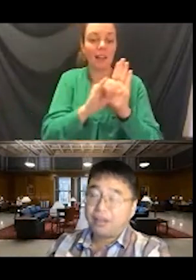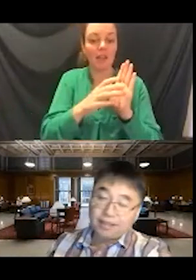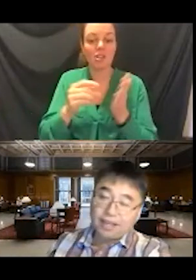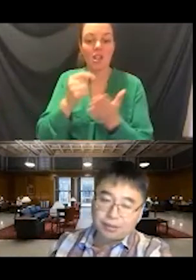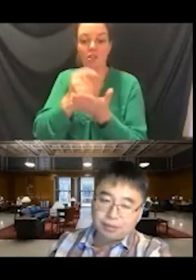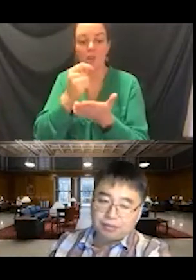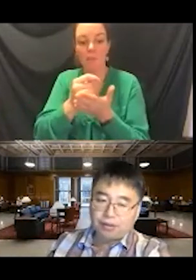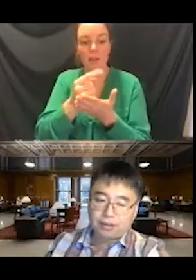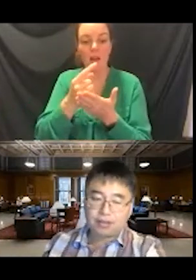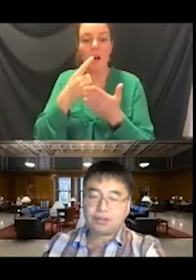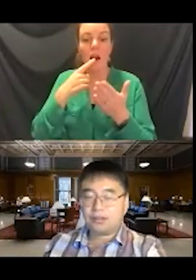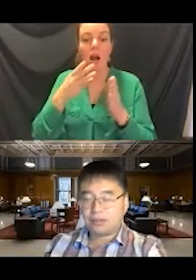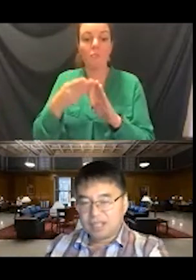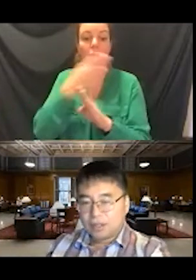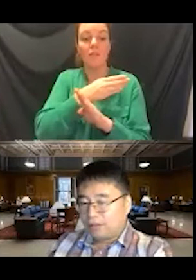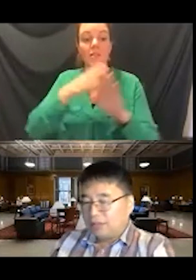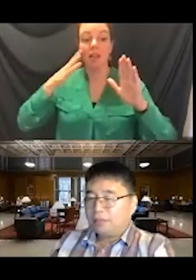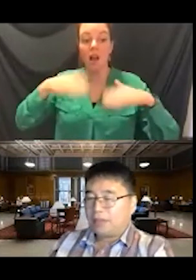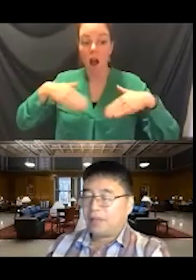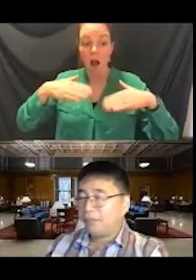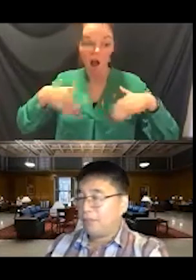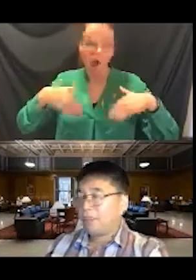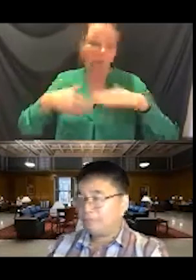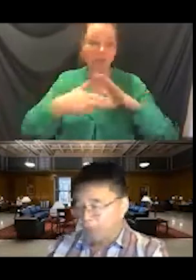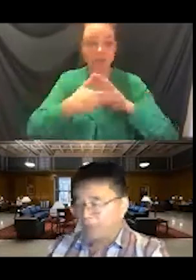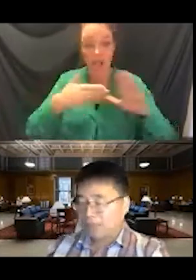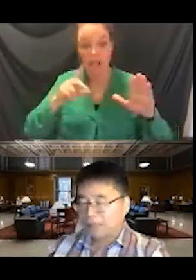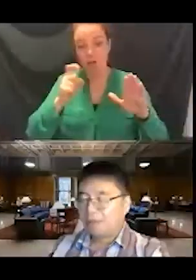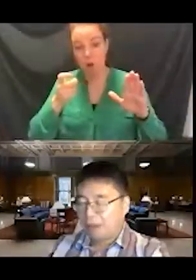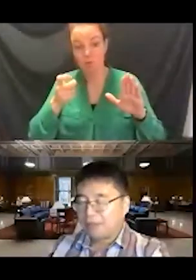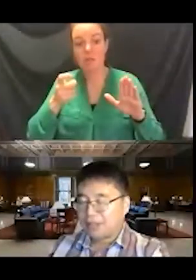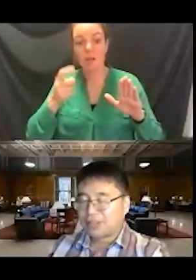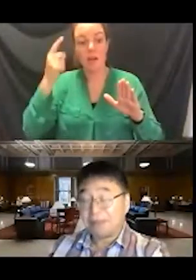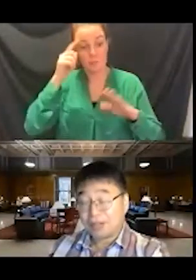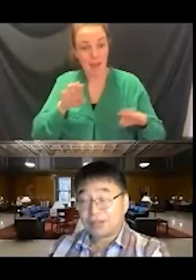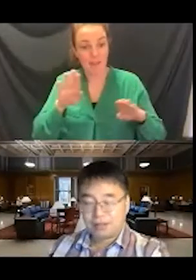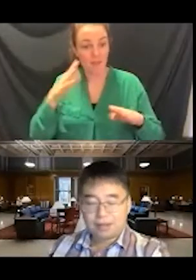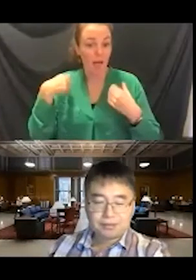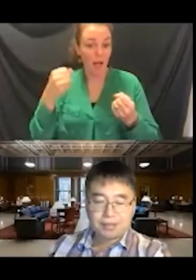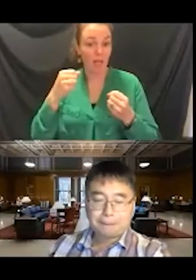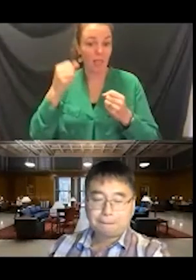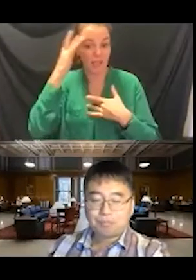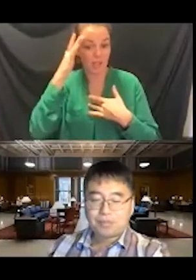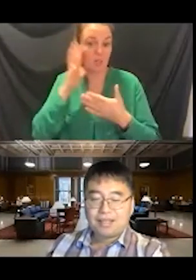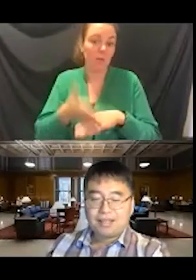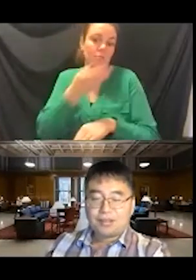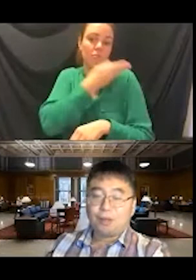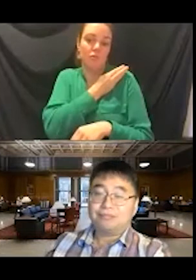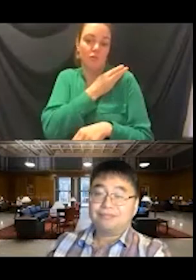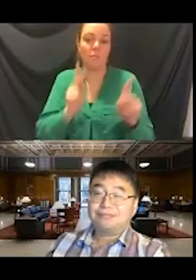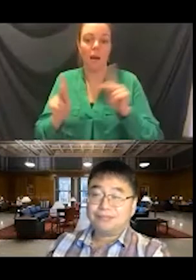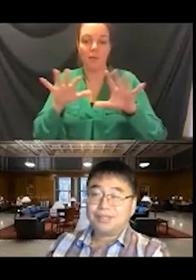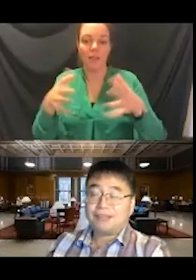previously undiagnosed behavioral health conditions could lead to better paid population and patient outcomes, right?